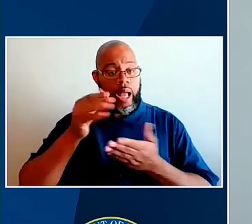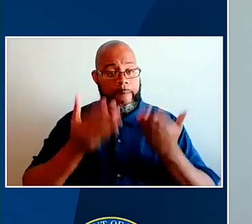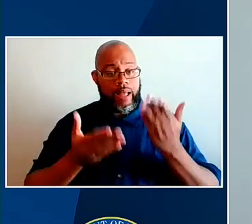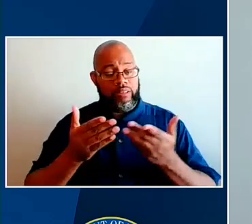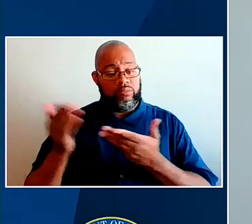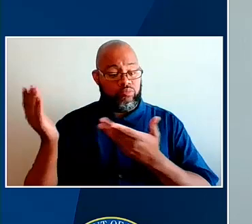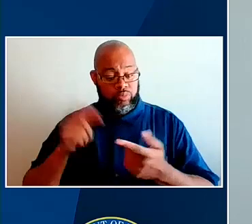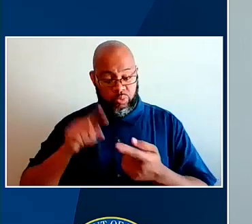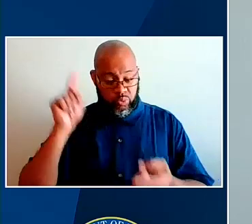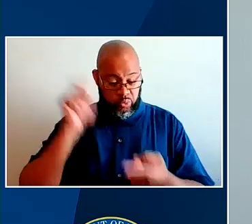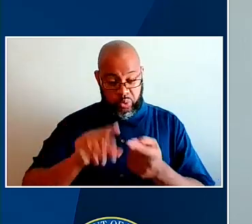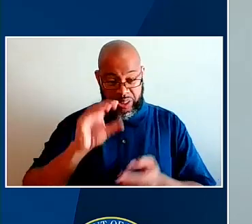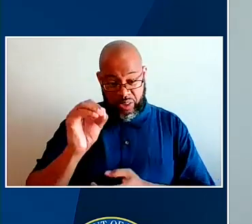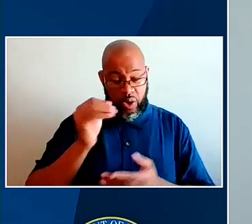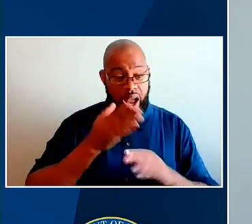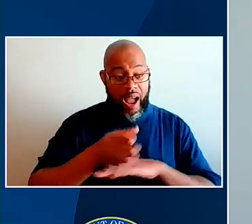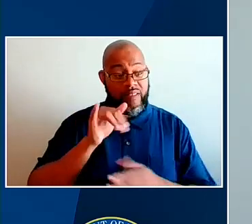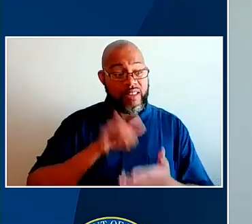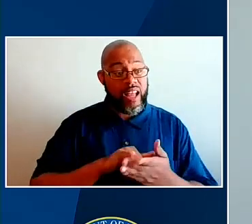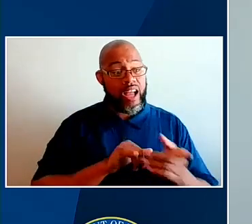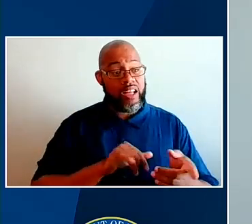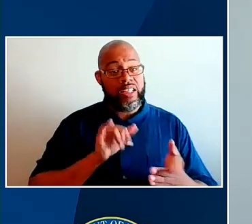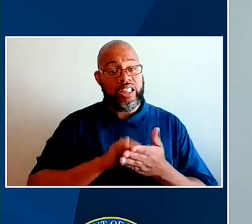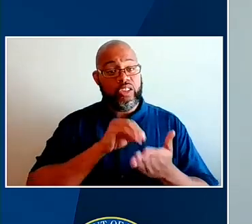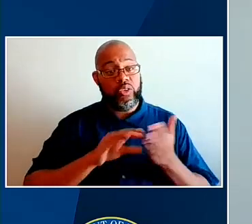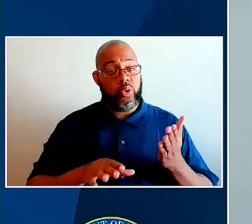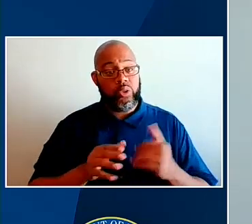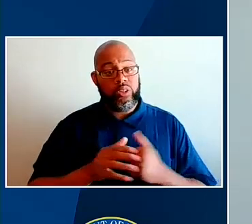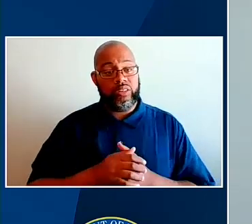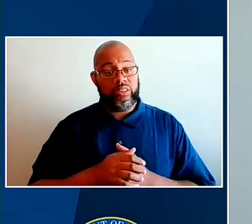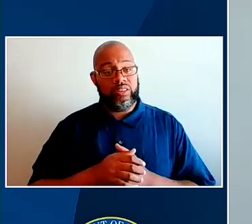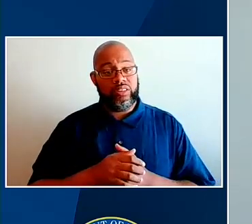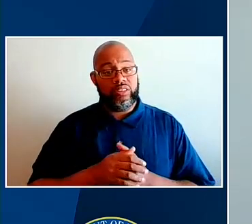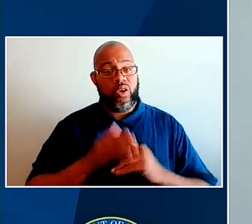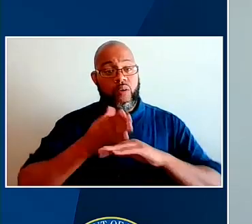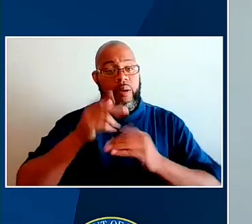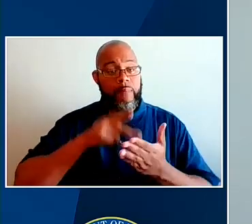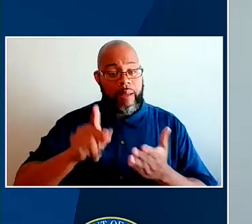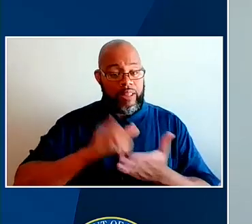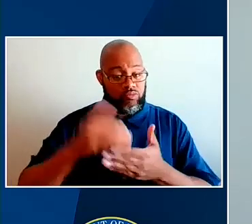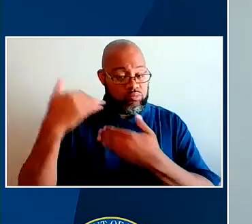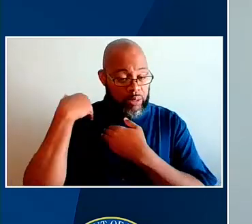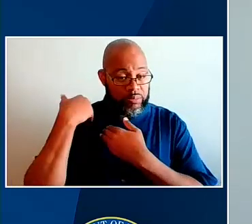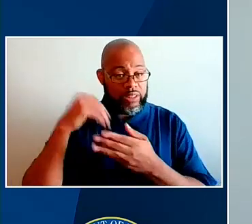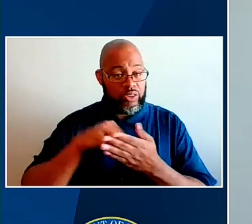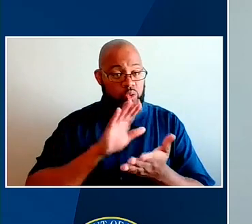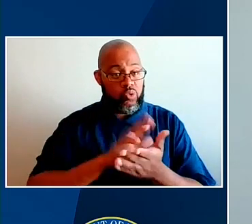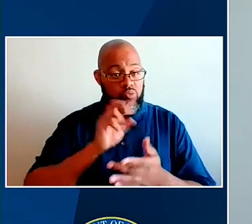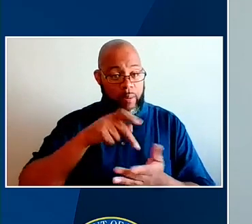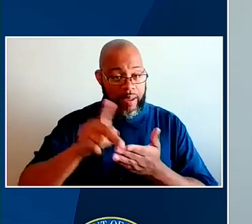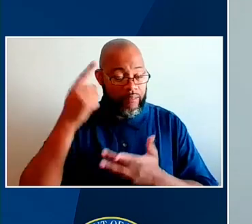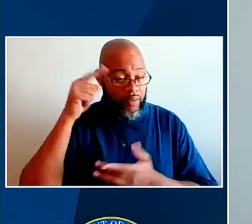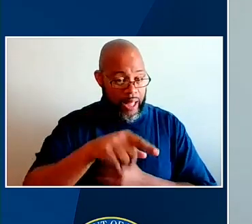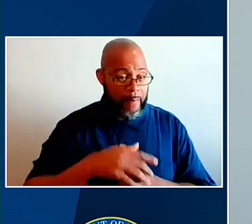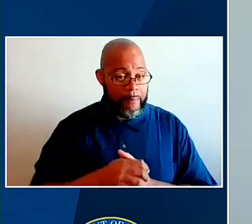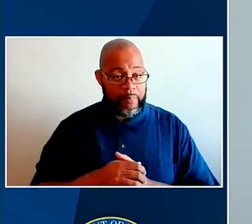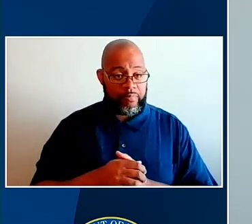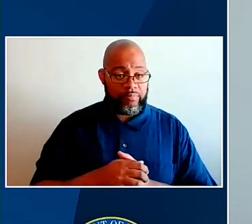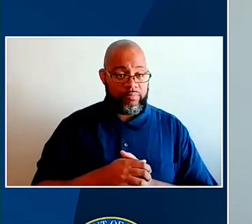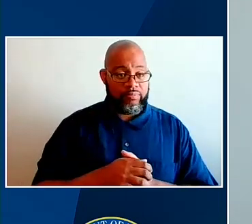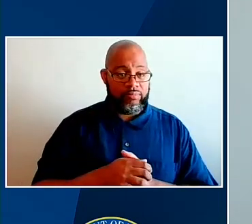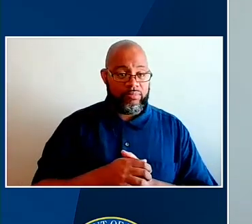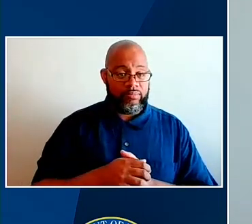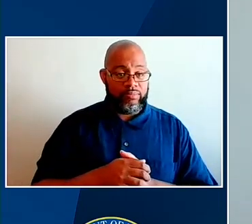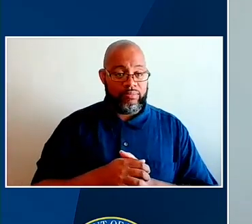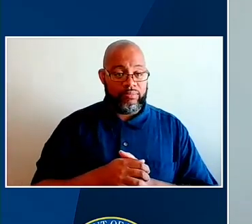zero and then it's learned after the fact that the student has an overpayment that they're responsible for and the school repays it on their behalf, if,